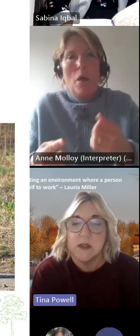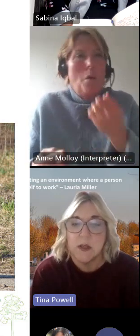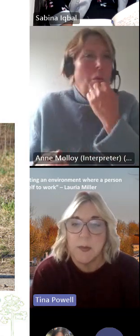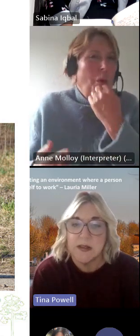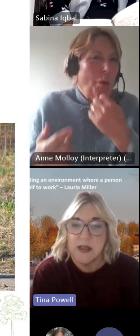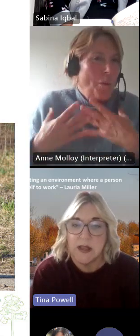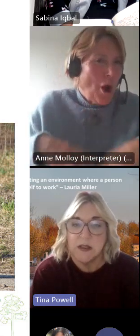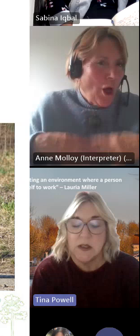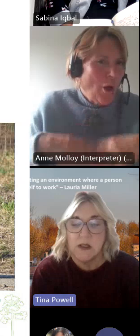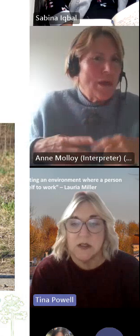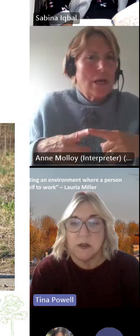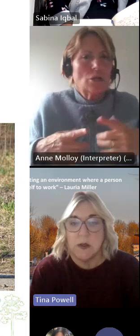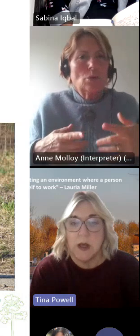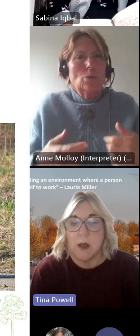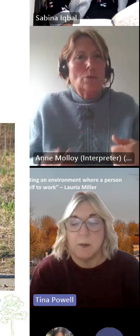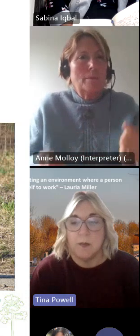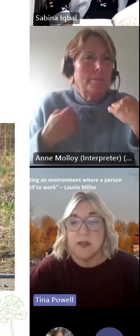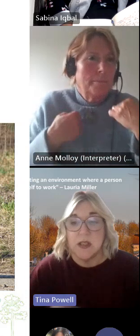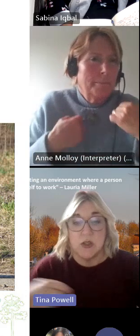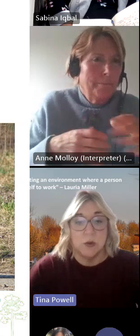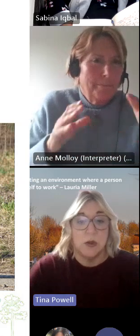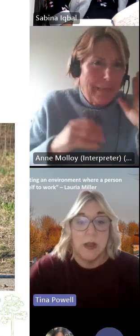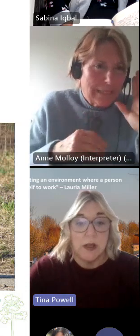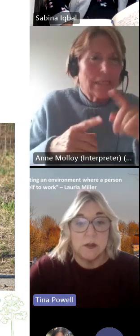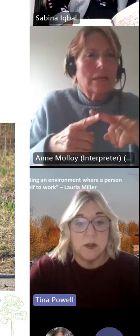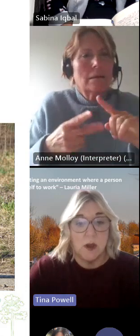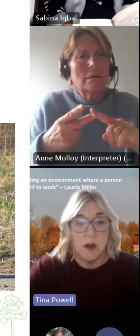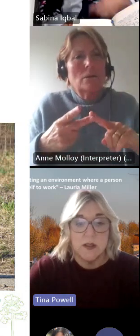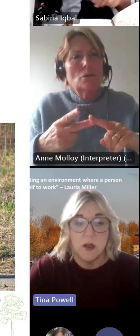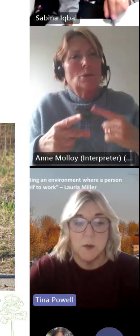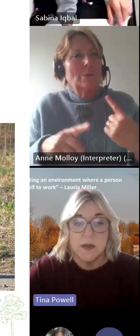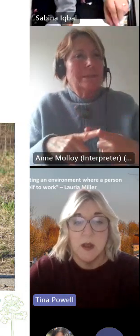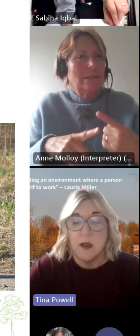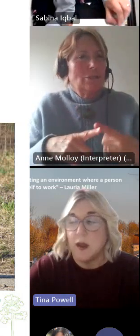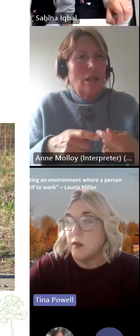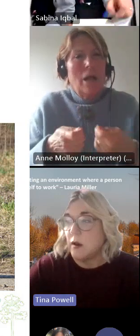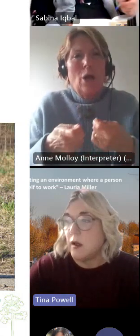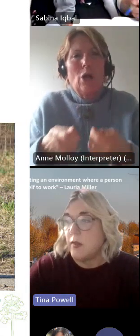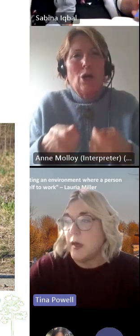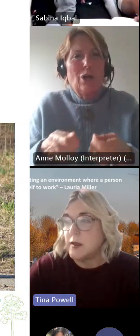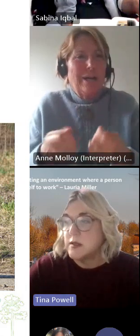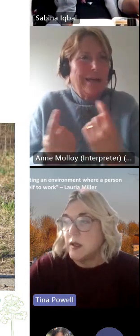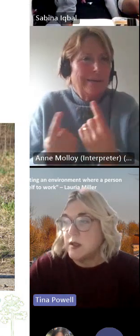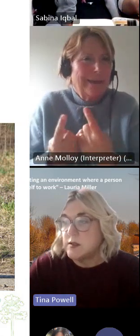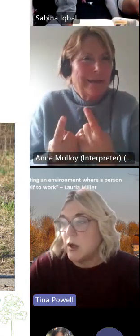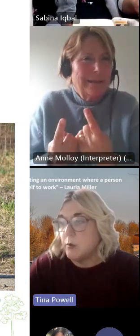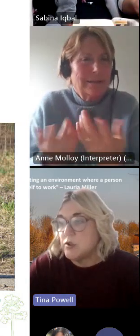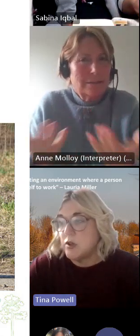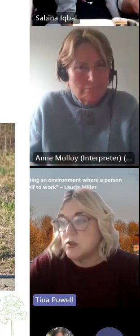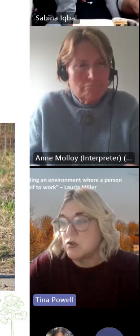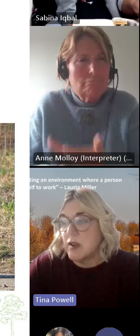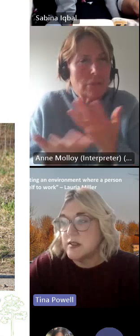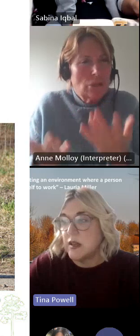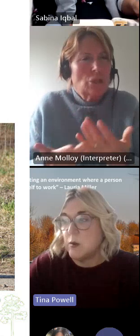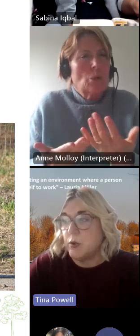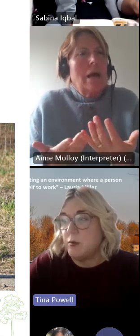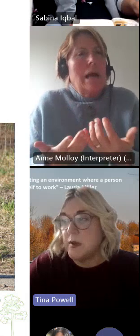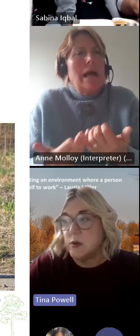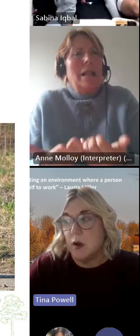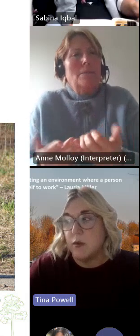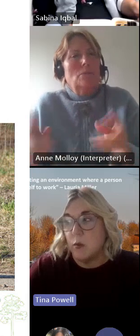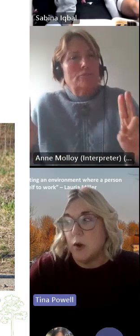clothing to bedding to essential cooking items, anything like that, to help reduce stress